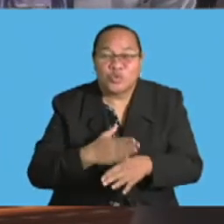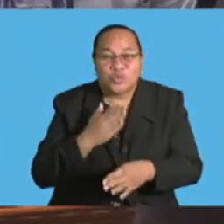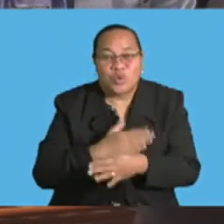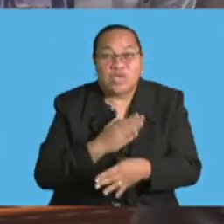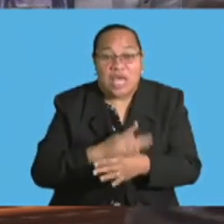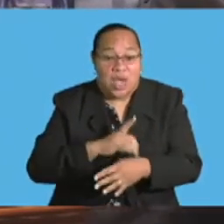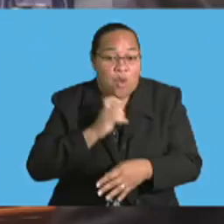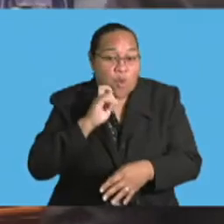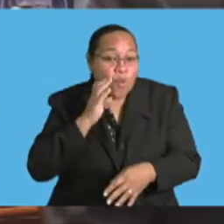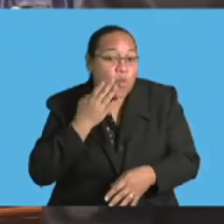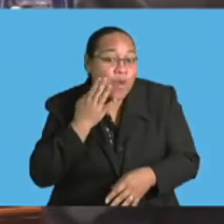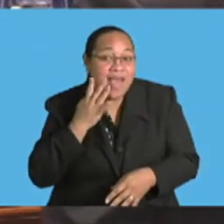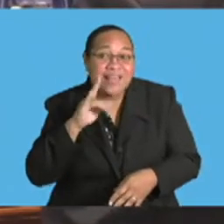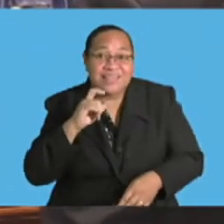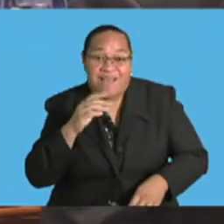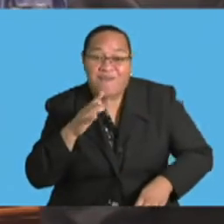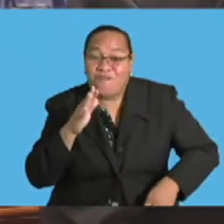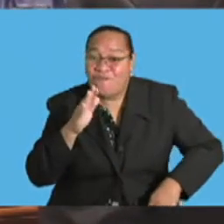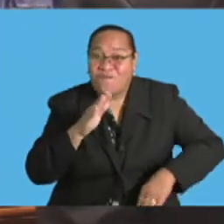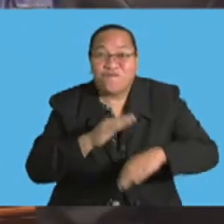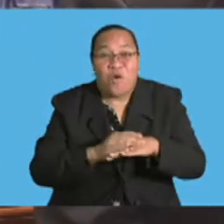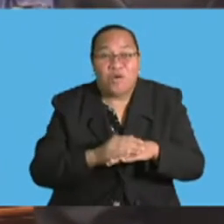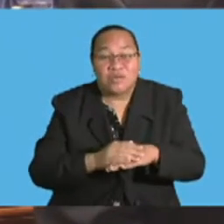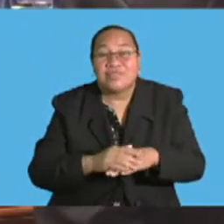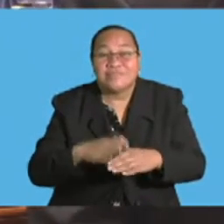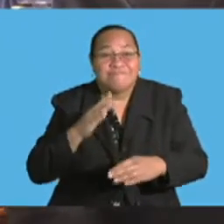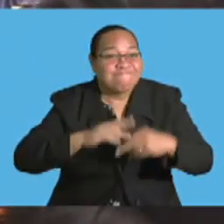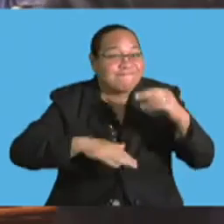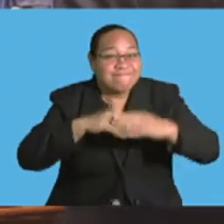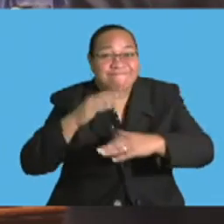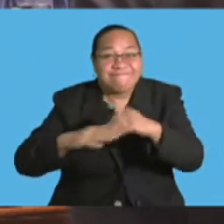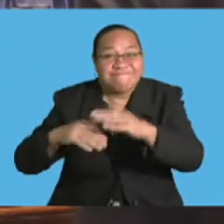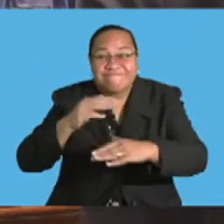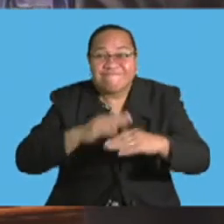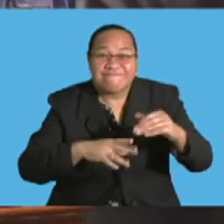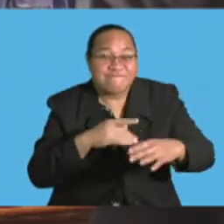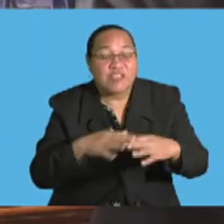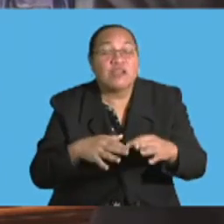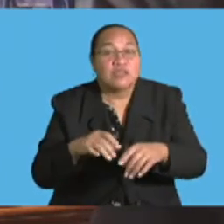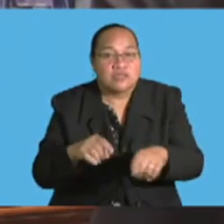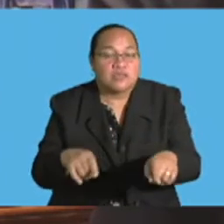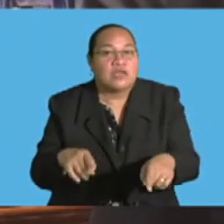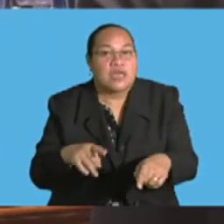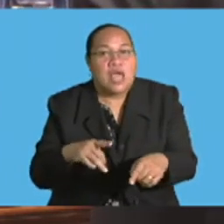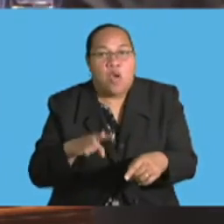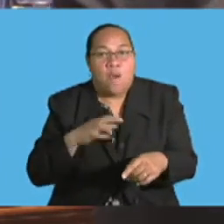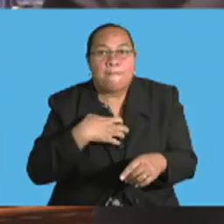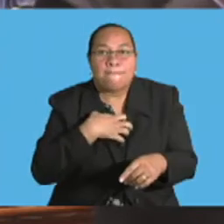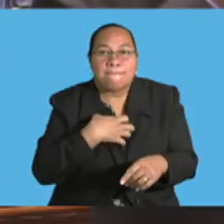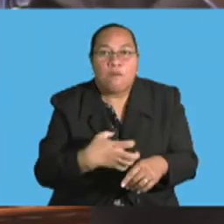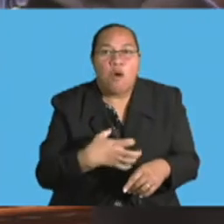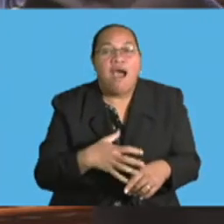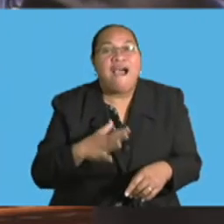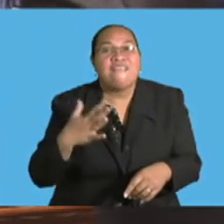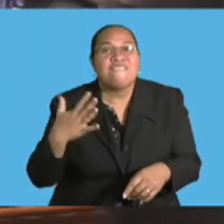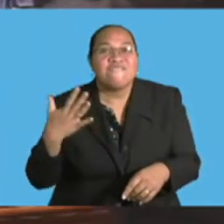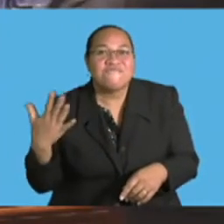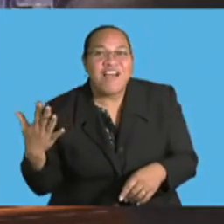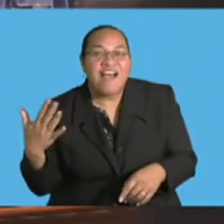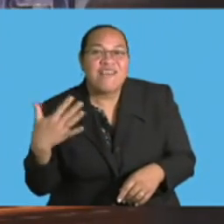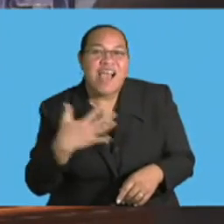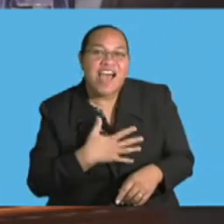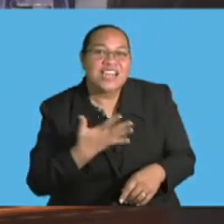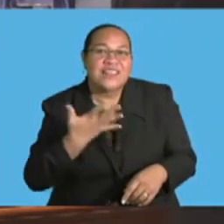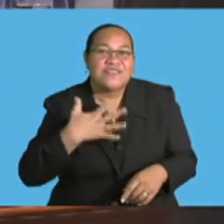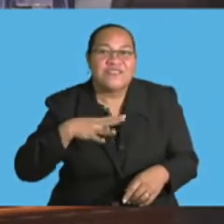full mode, it is estimated that it will create about more than